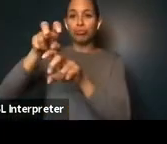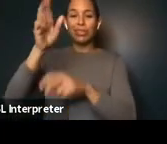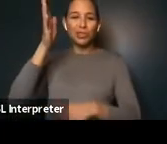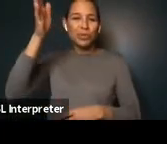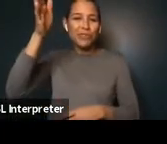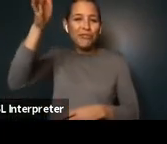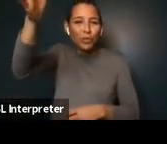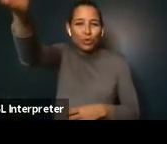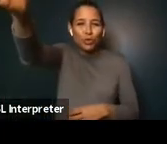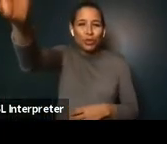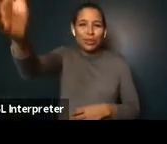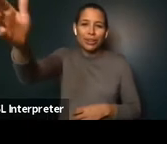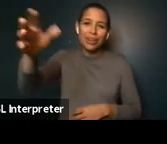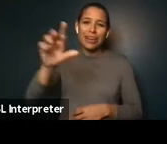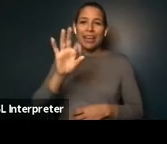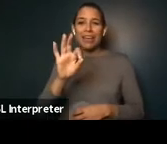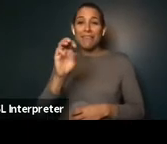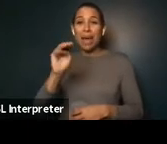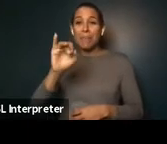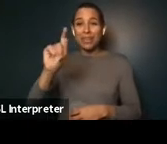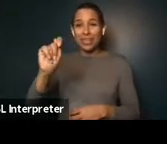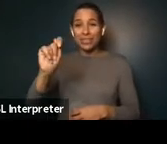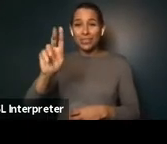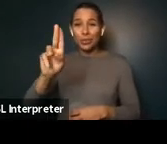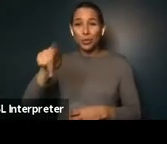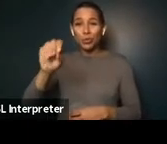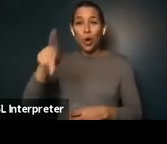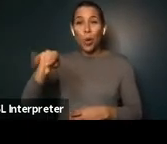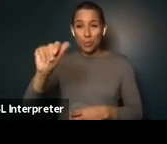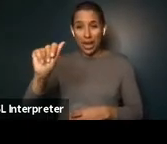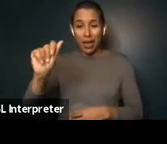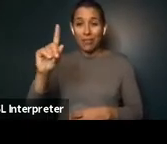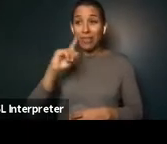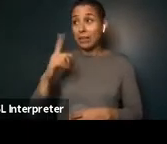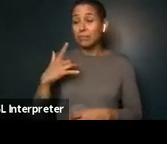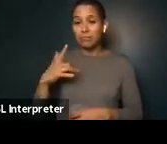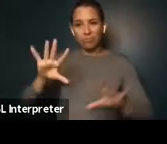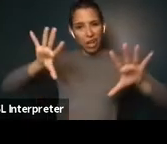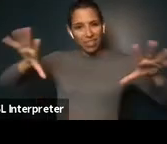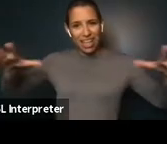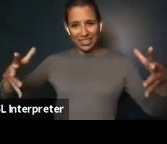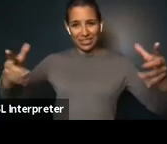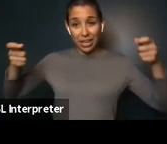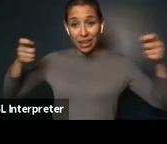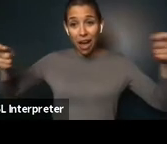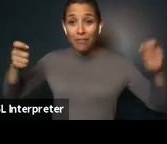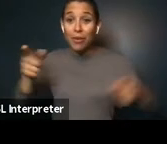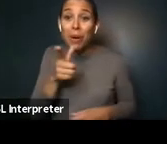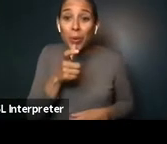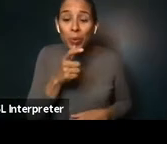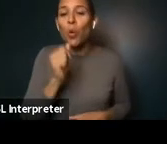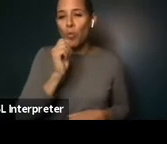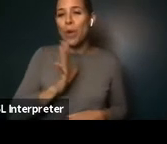utopia, which is collectively governed by women where, uh, knowledge, sharing